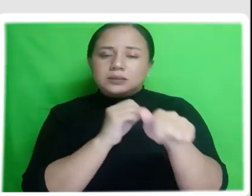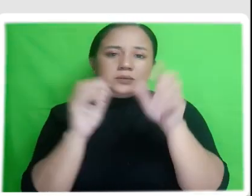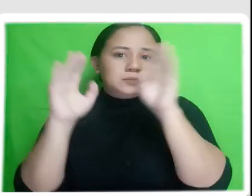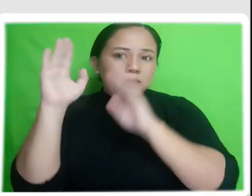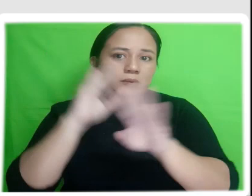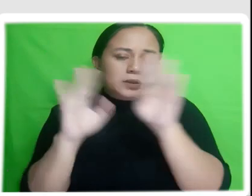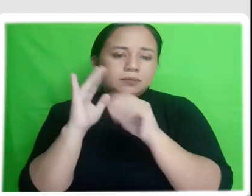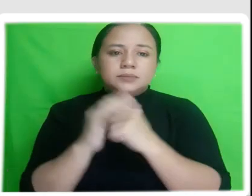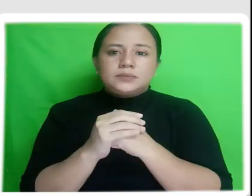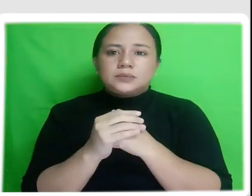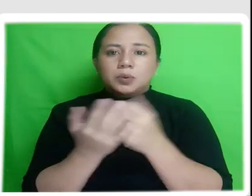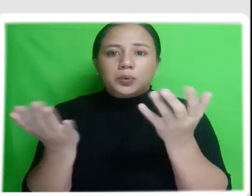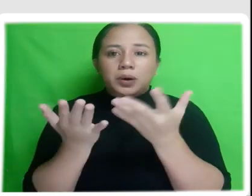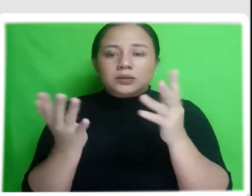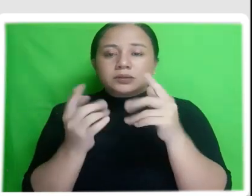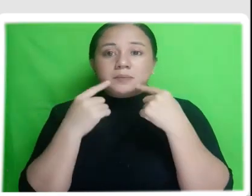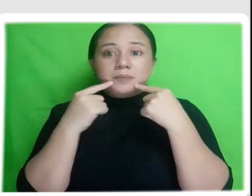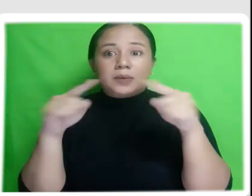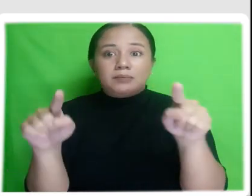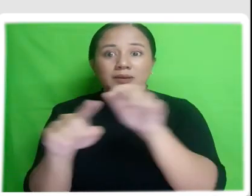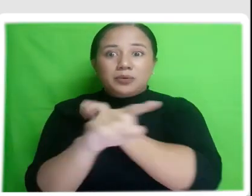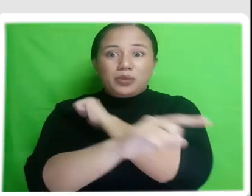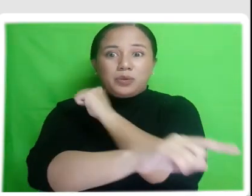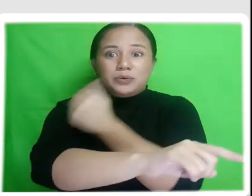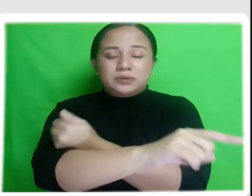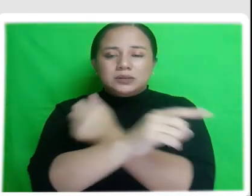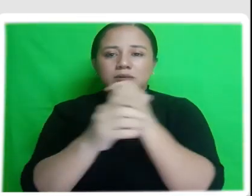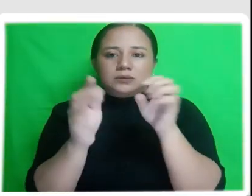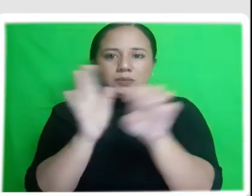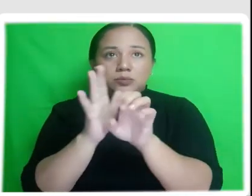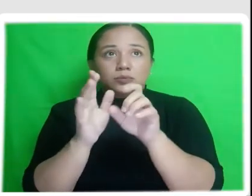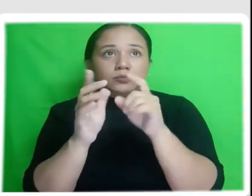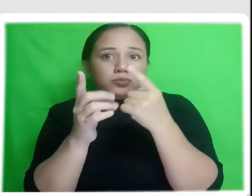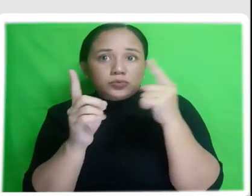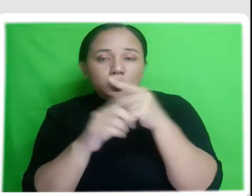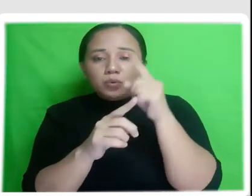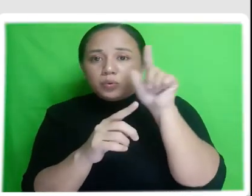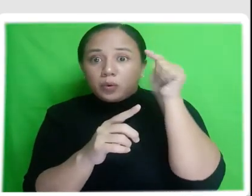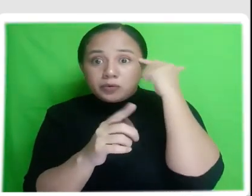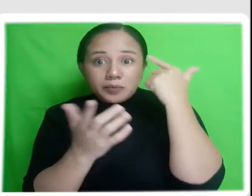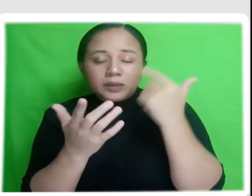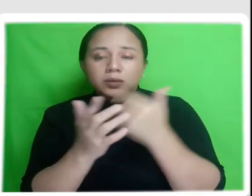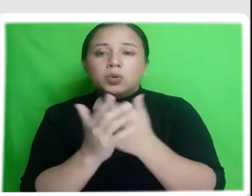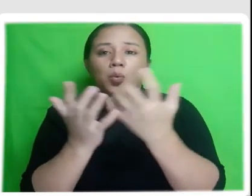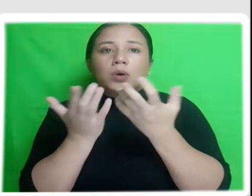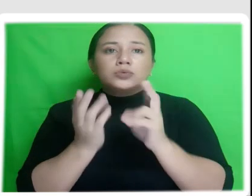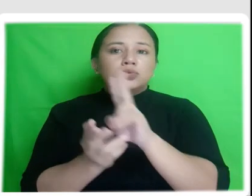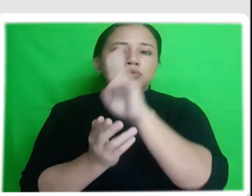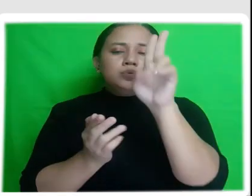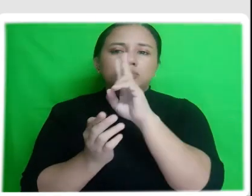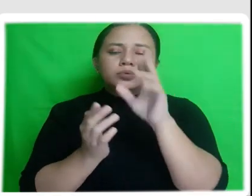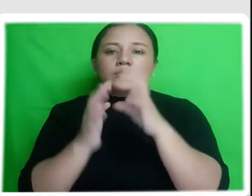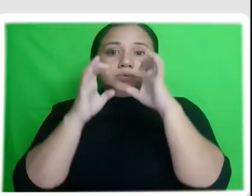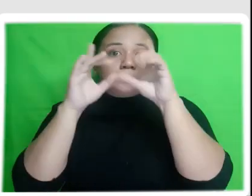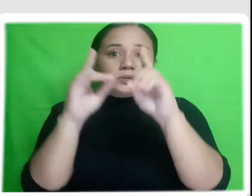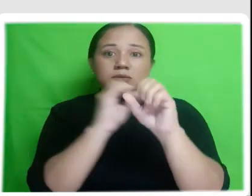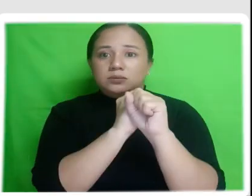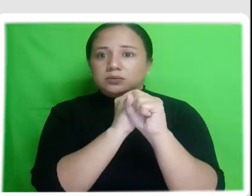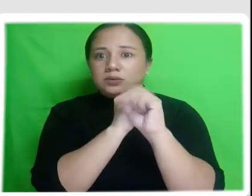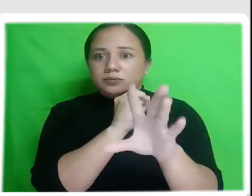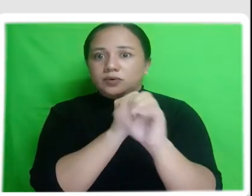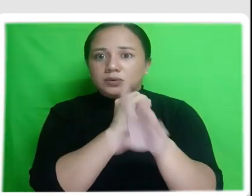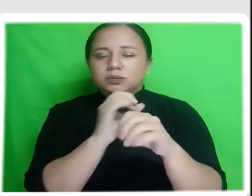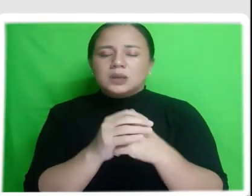especially to public authority, to government, which you want to use in education advocacy? There are